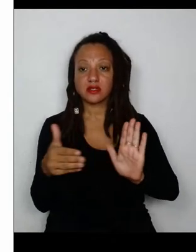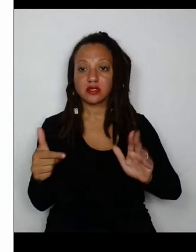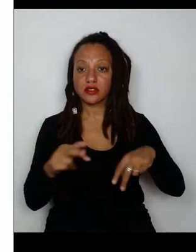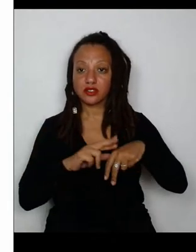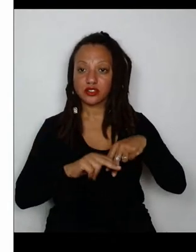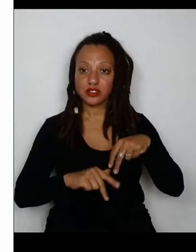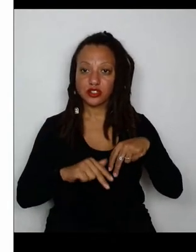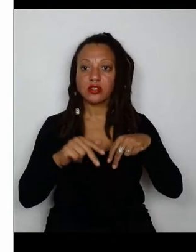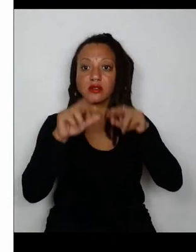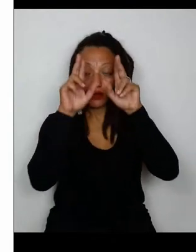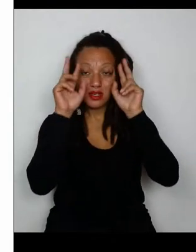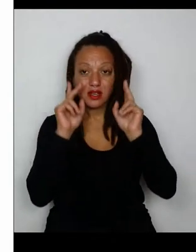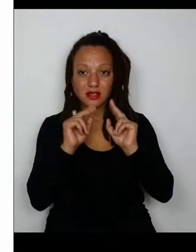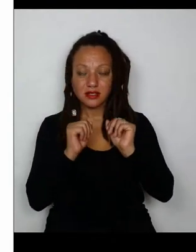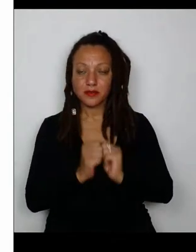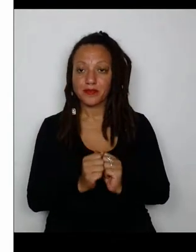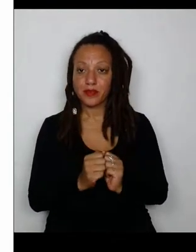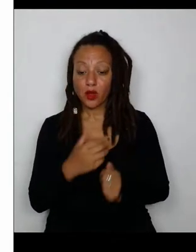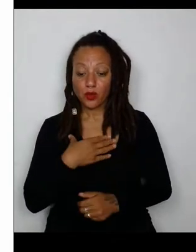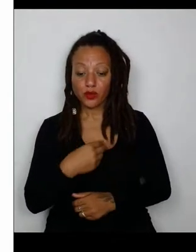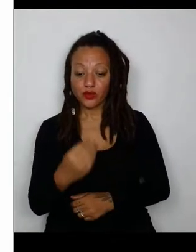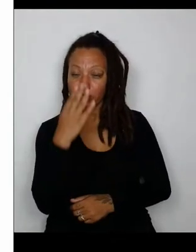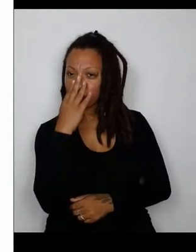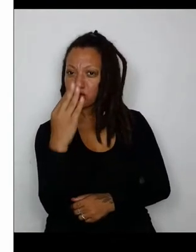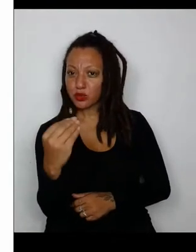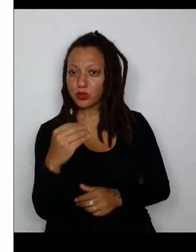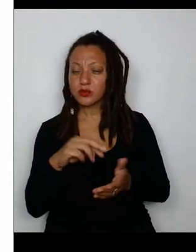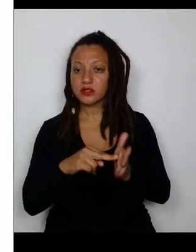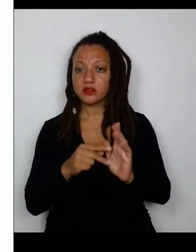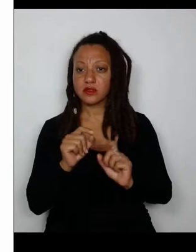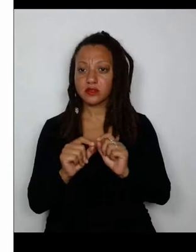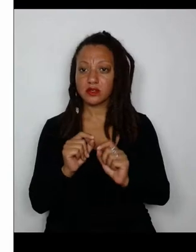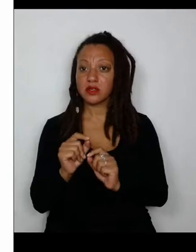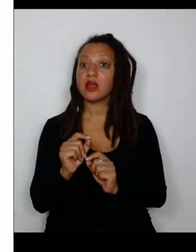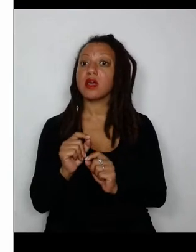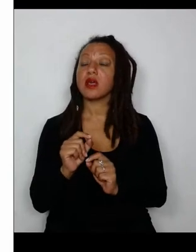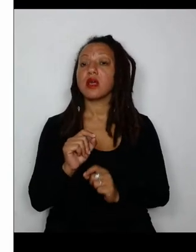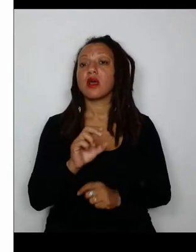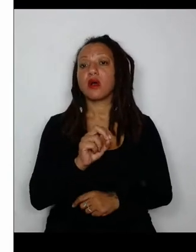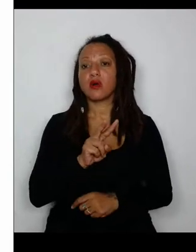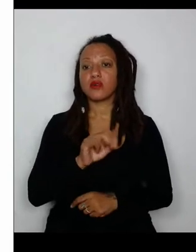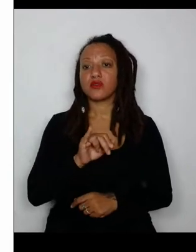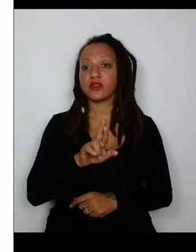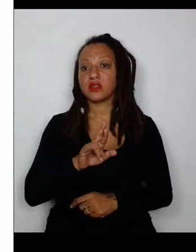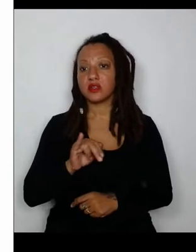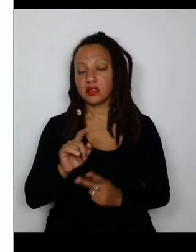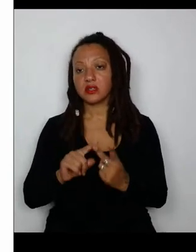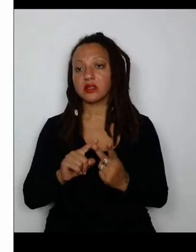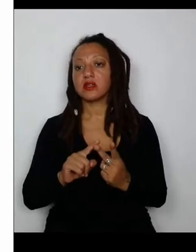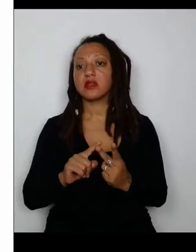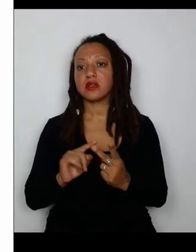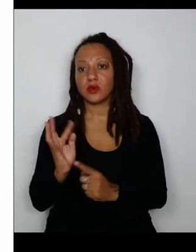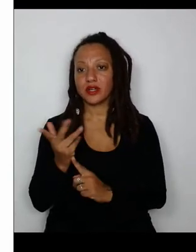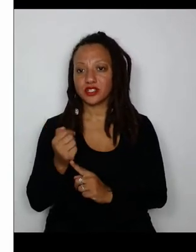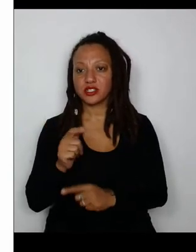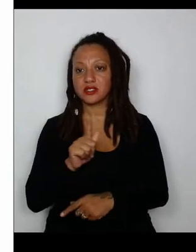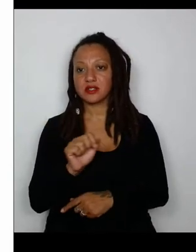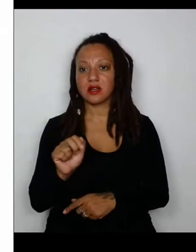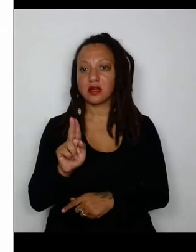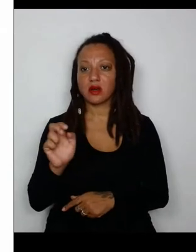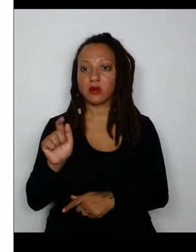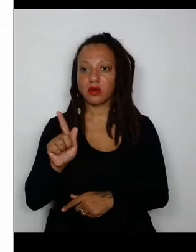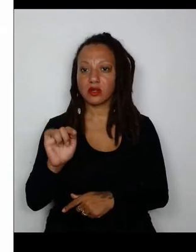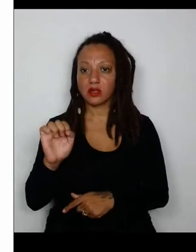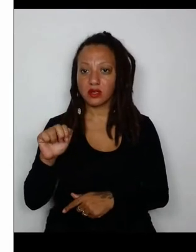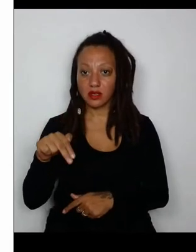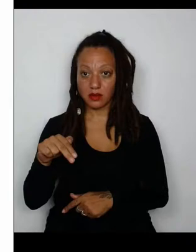is gauguin and avira's creation his art to which he folds a submissive murder in uh